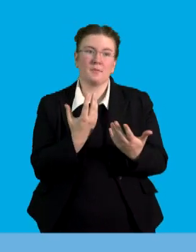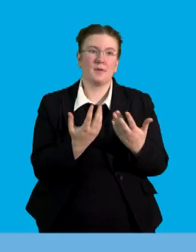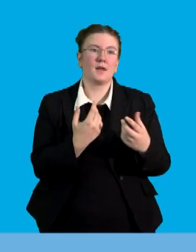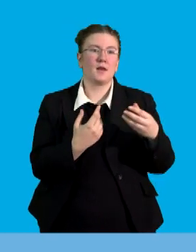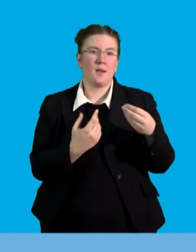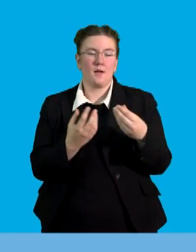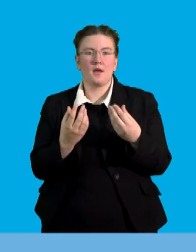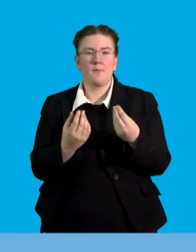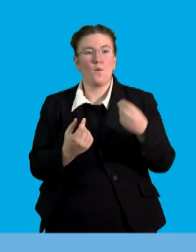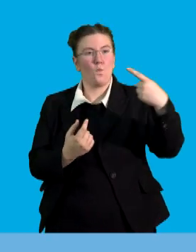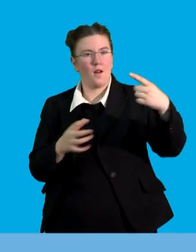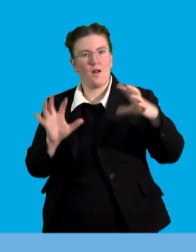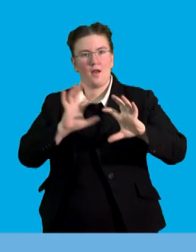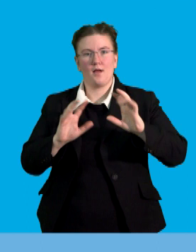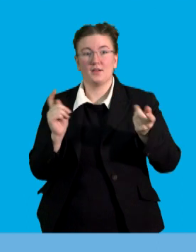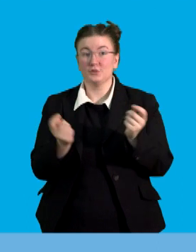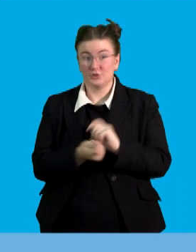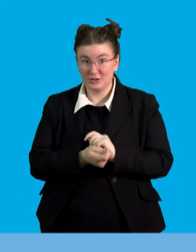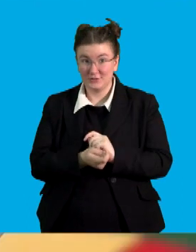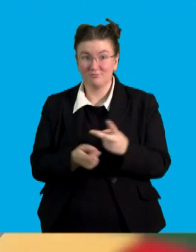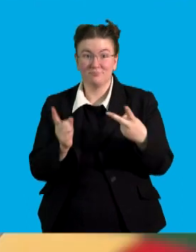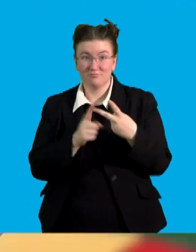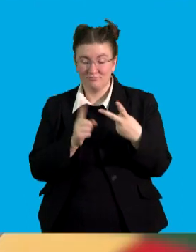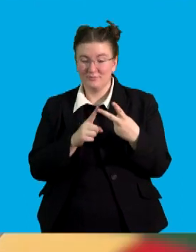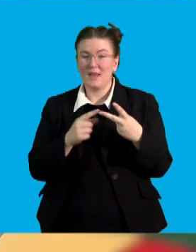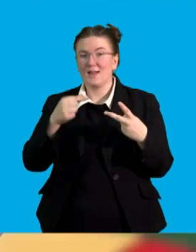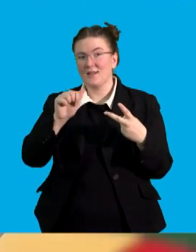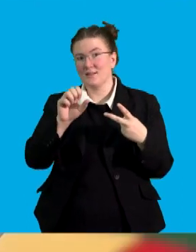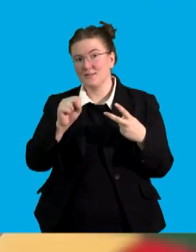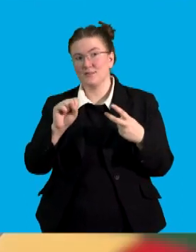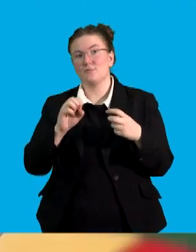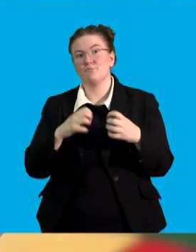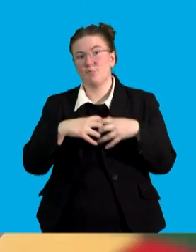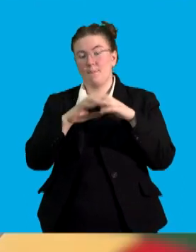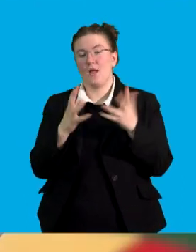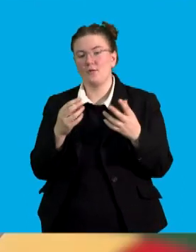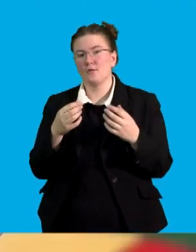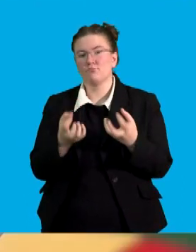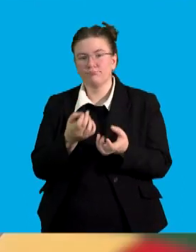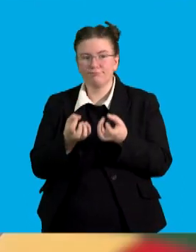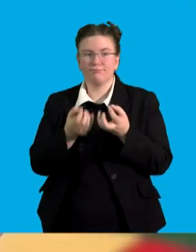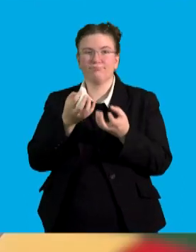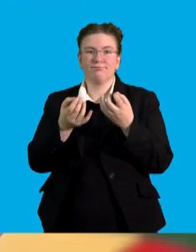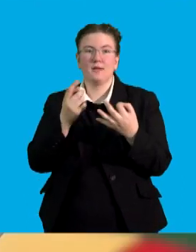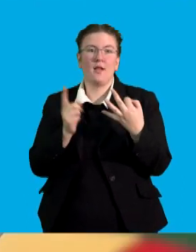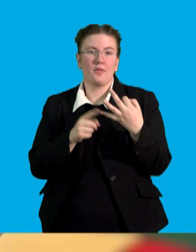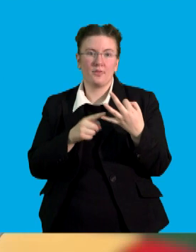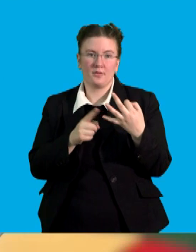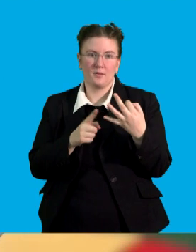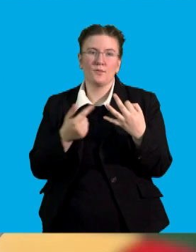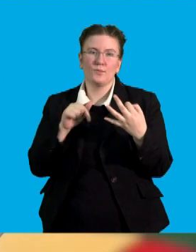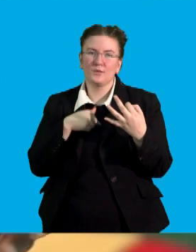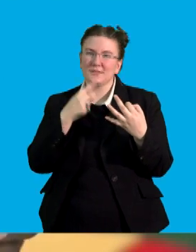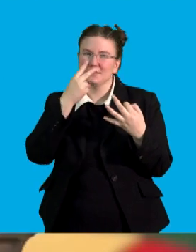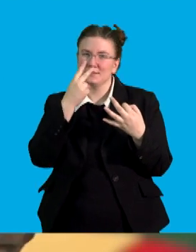number one, a color change, number two, a gas being formed by way of bubbles that are escaping the flask, and then number three,